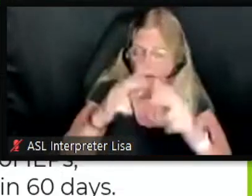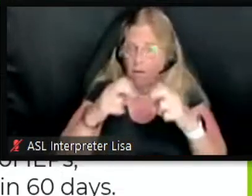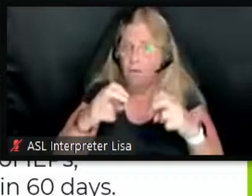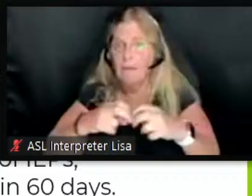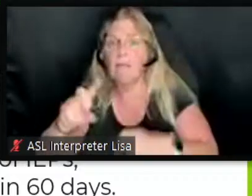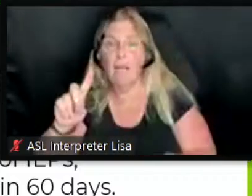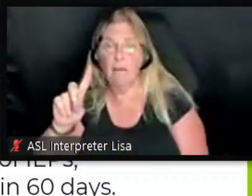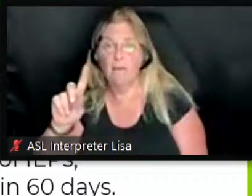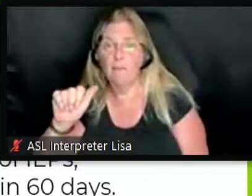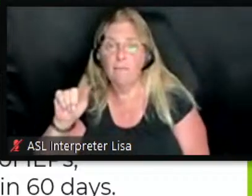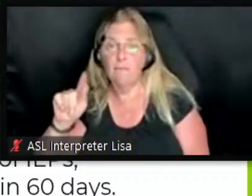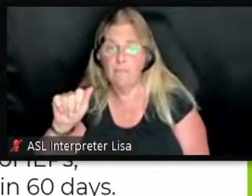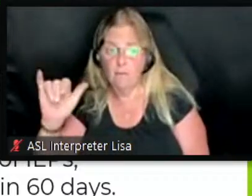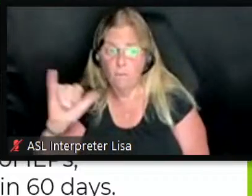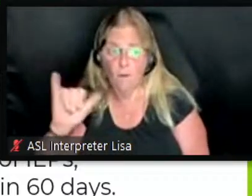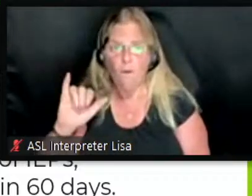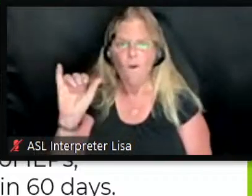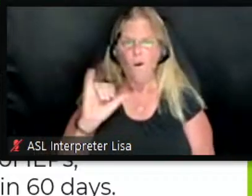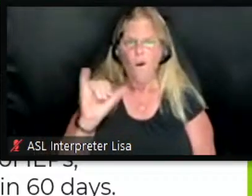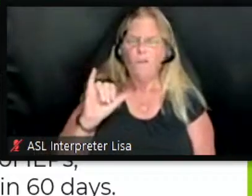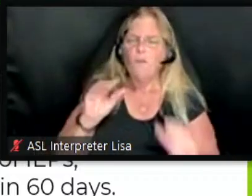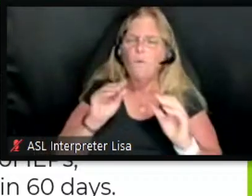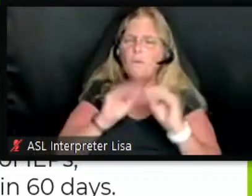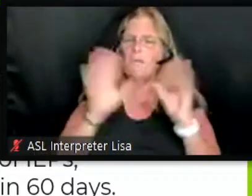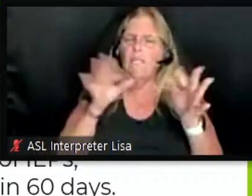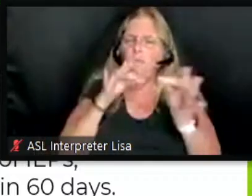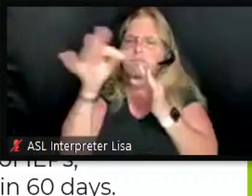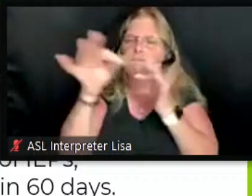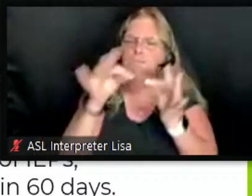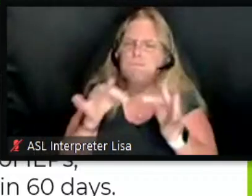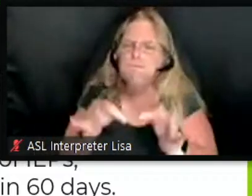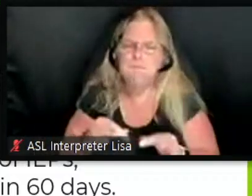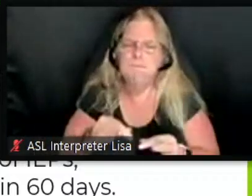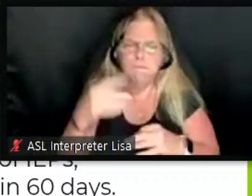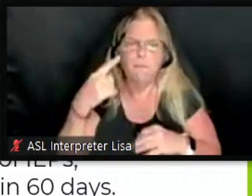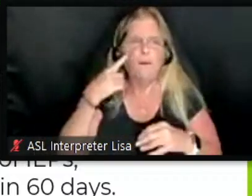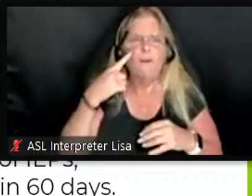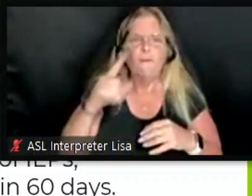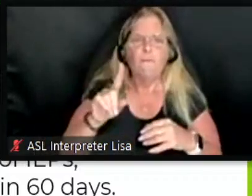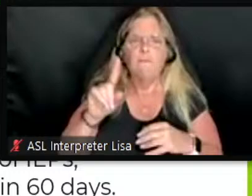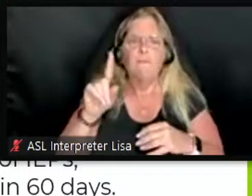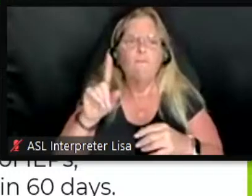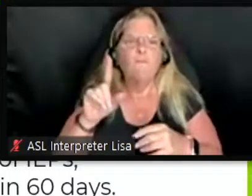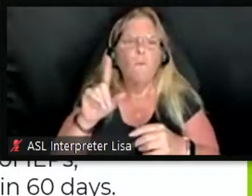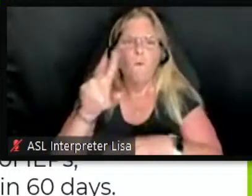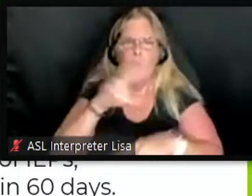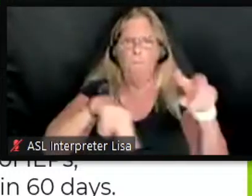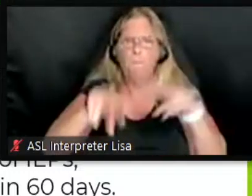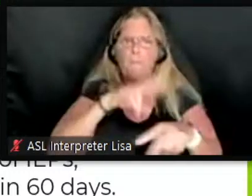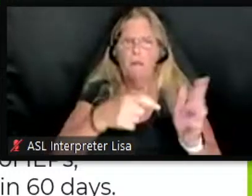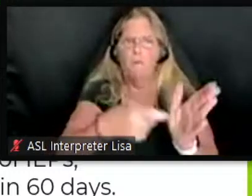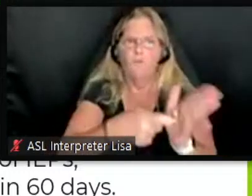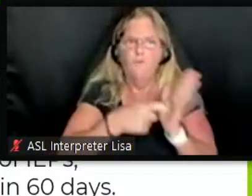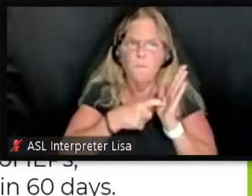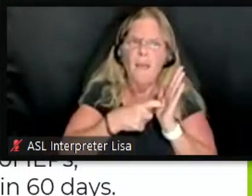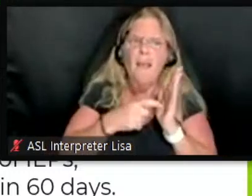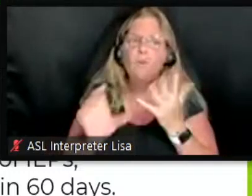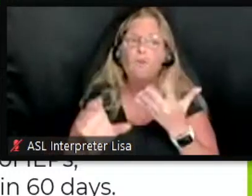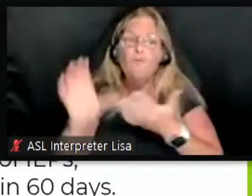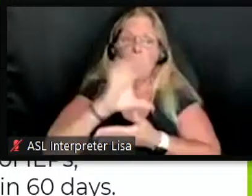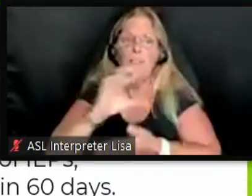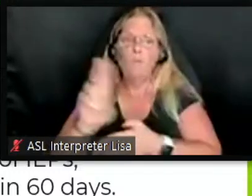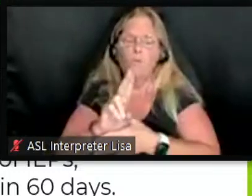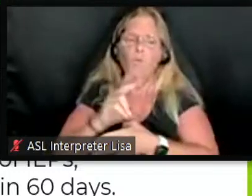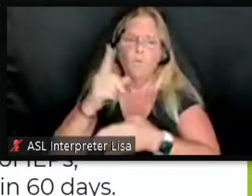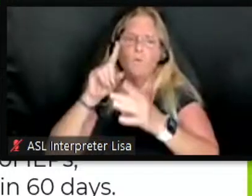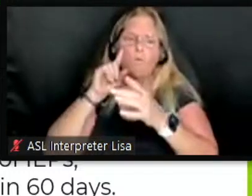clear communication of the monitoring requirements and the criteria used to determine compliance, that balance between support and enforcement,